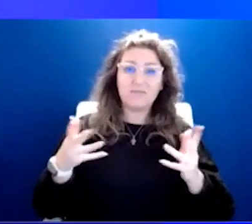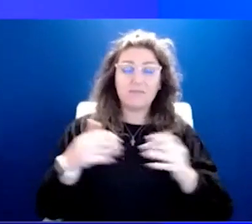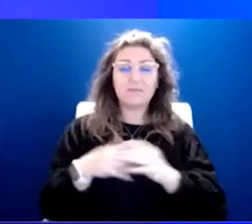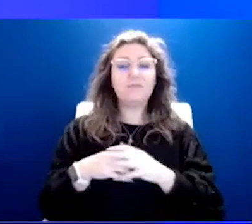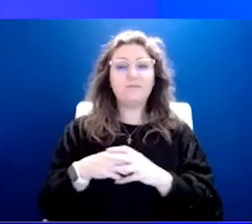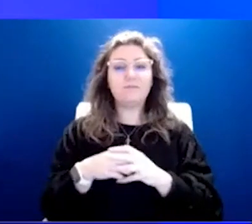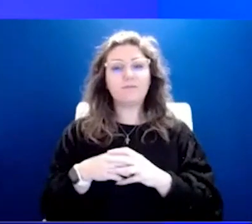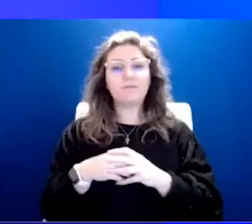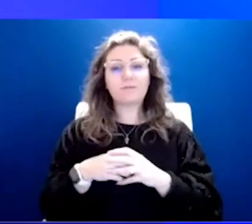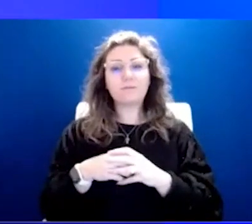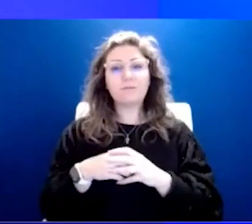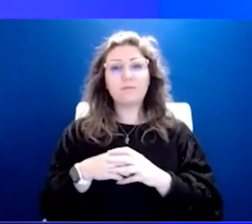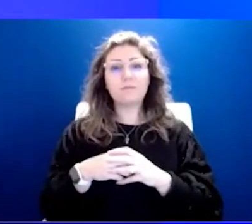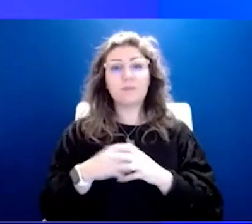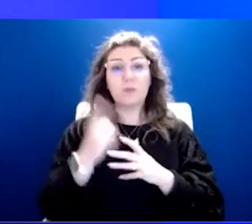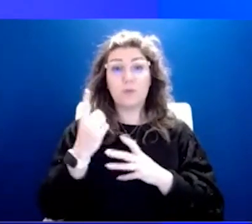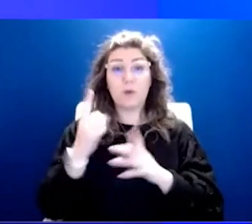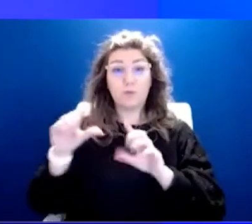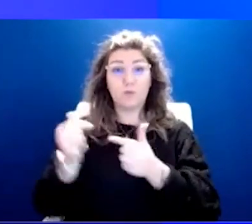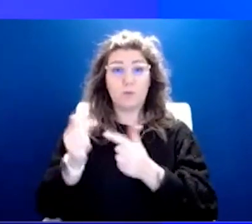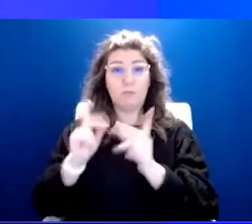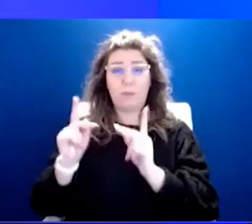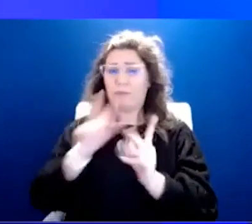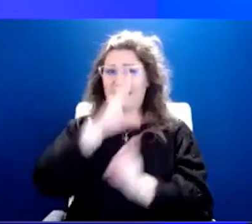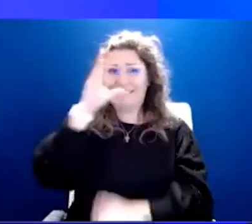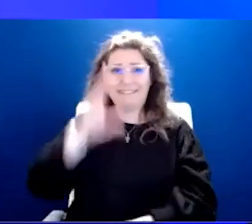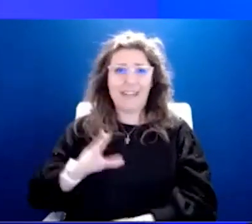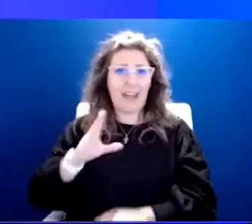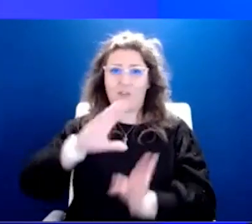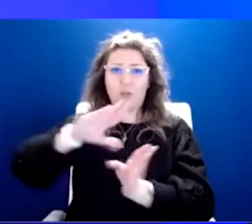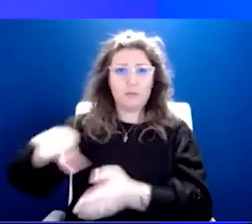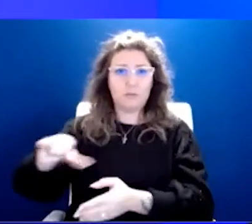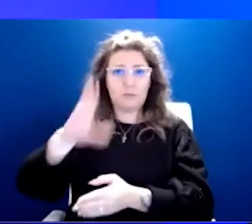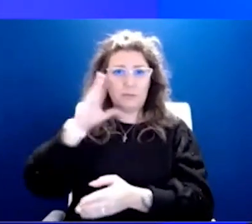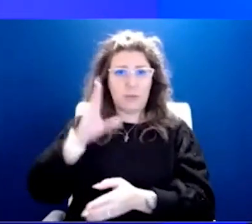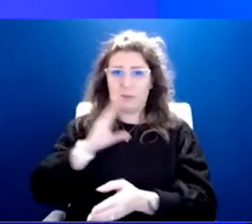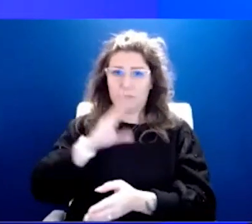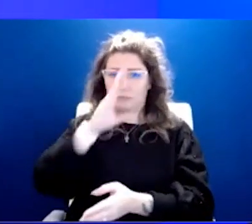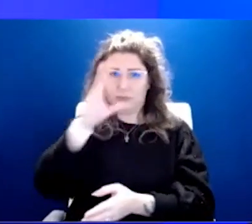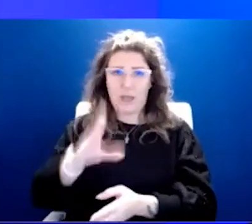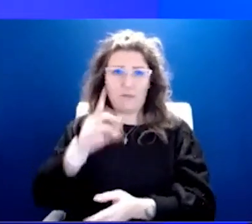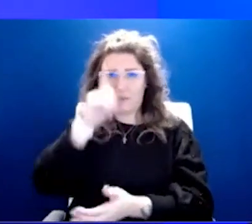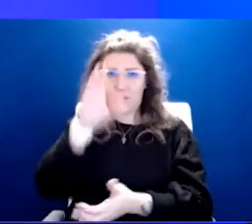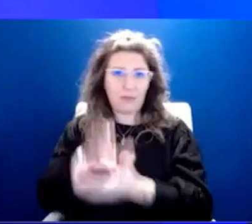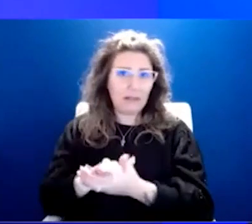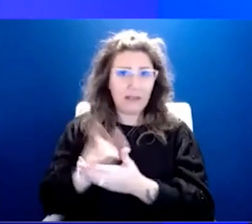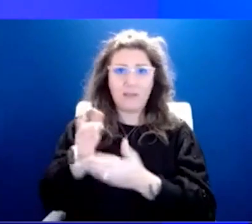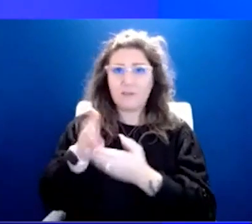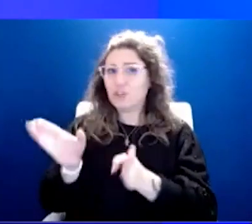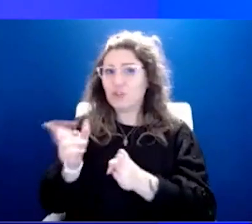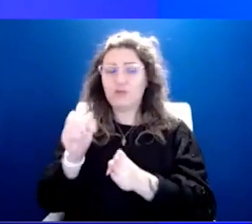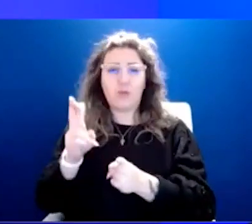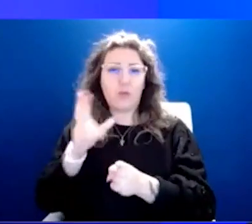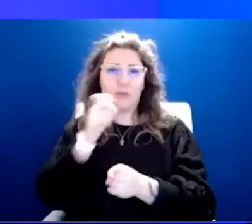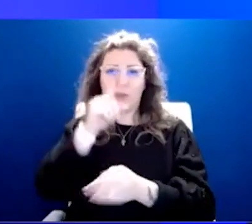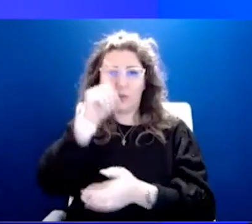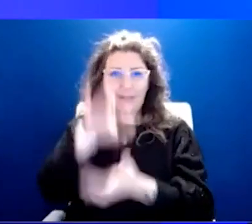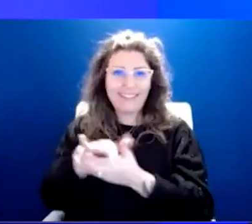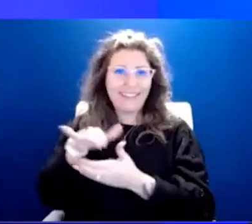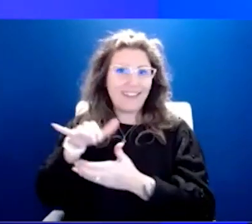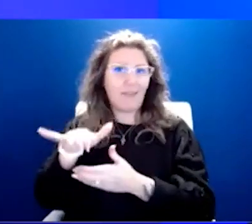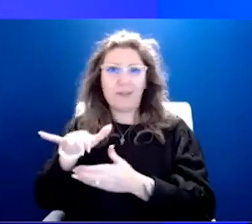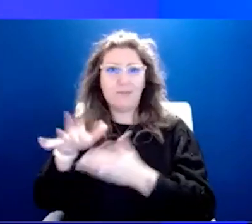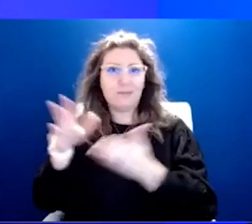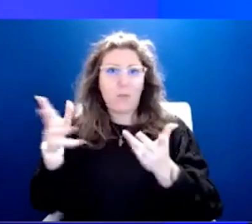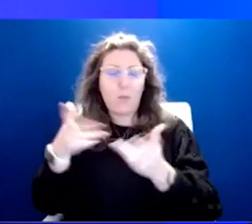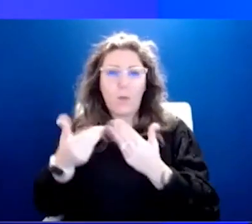There is a group of people who will never get vaccinated no matter what you do. They've decided they either don't believe in vaccines generally, or they don't believe in this vaccine for whatever reason,